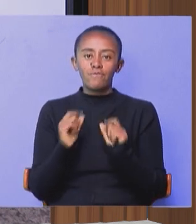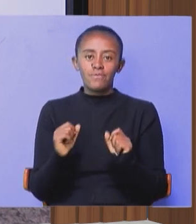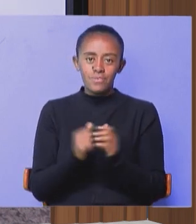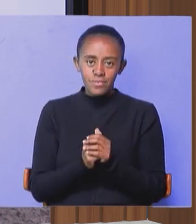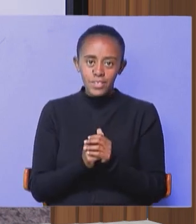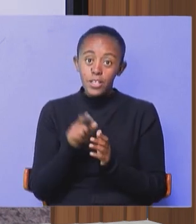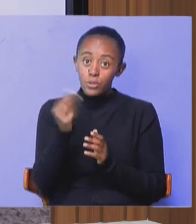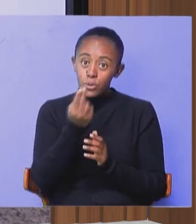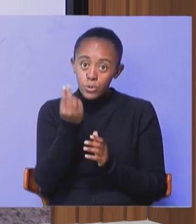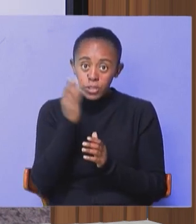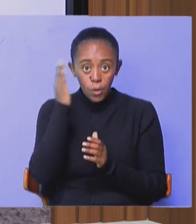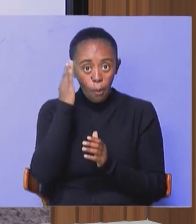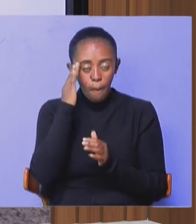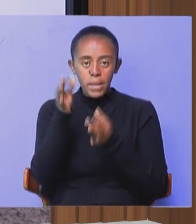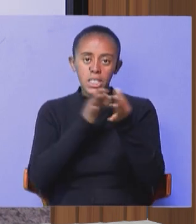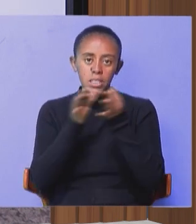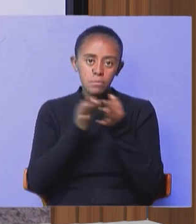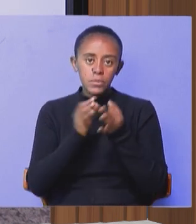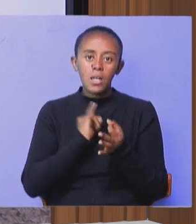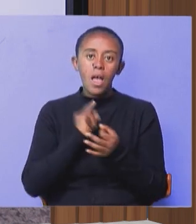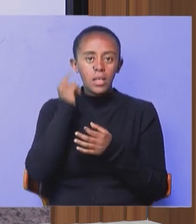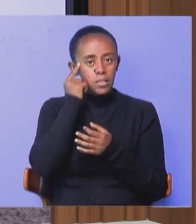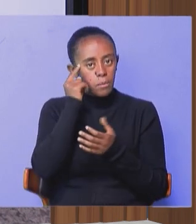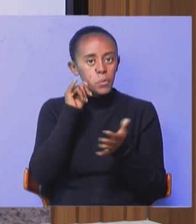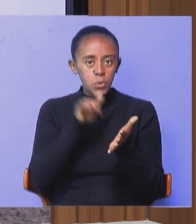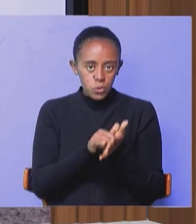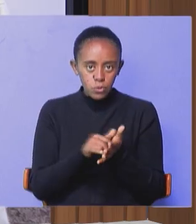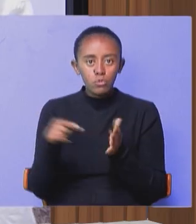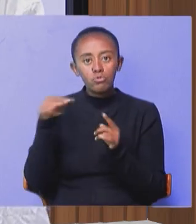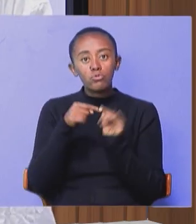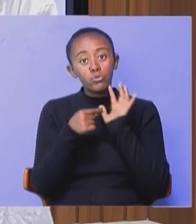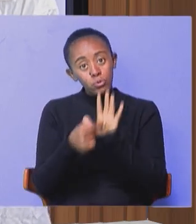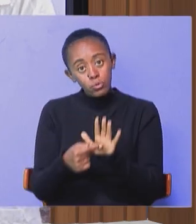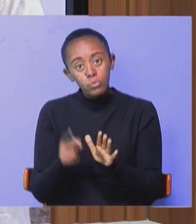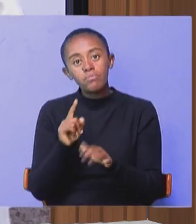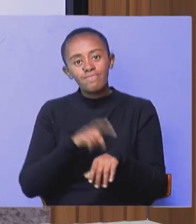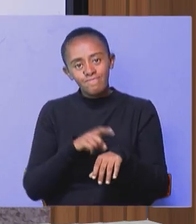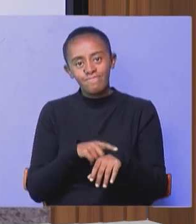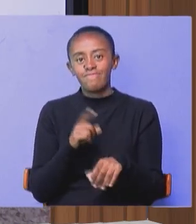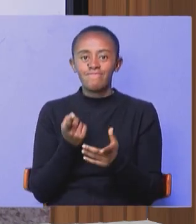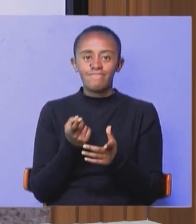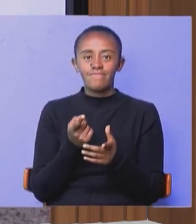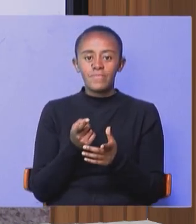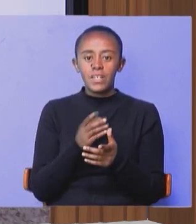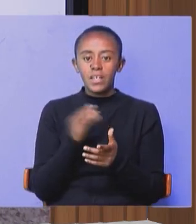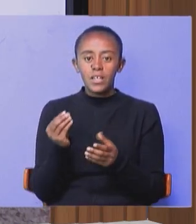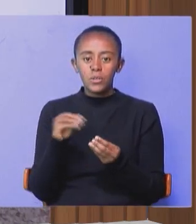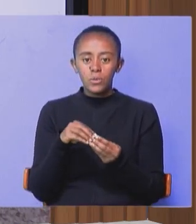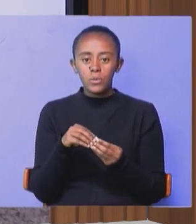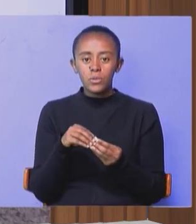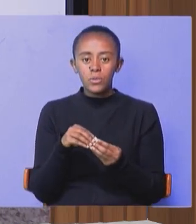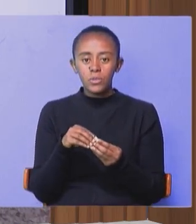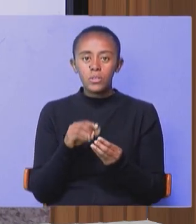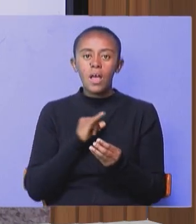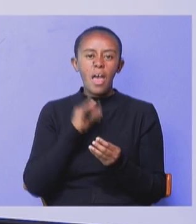you use the common expression, I suppose that, to show that reluctance. And you also can use